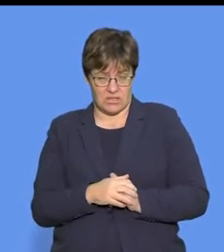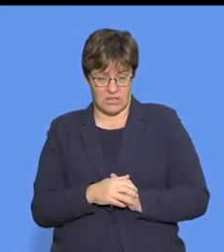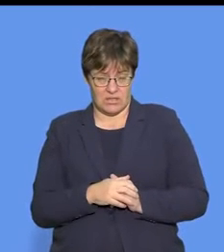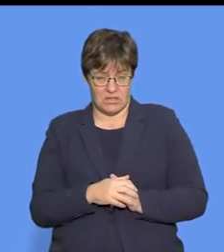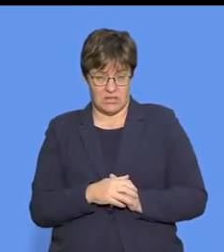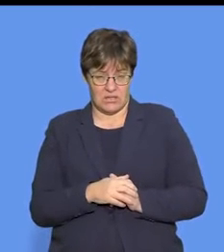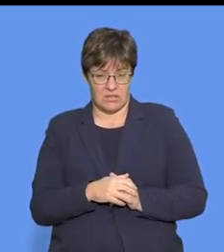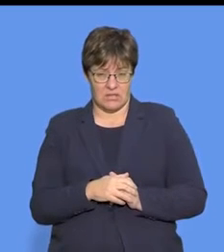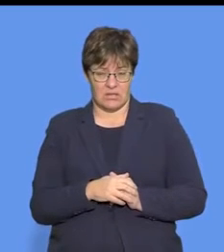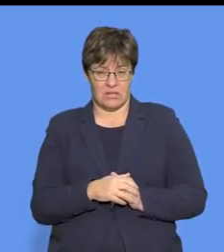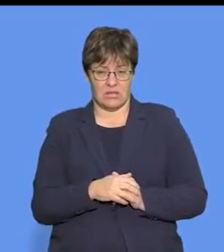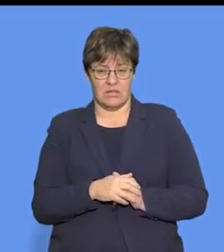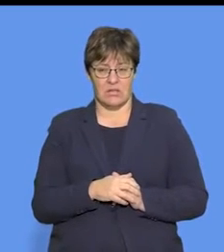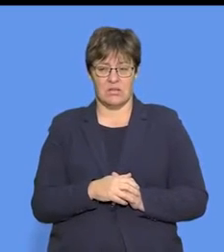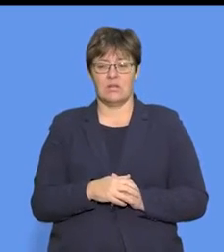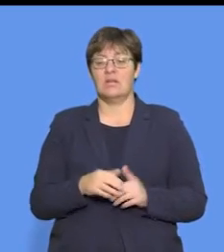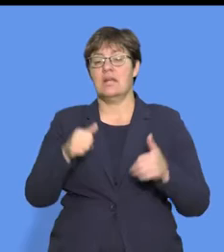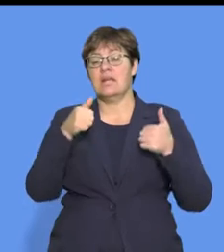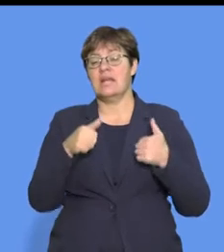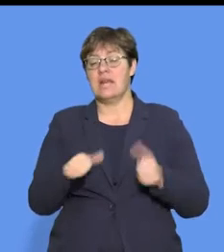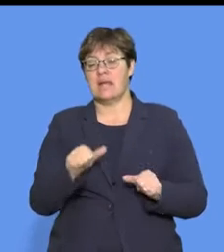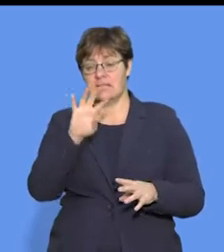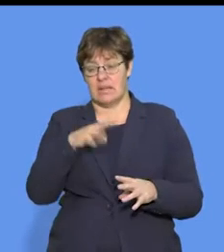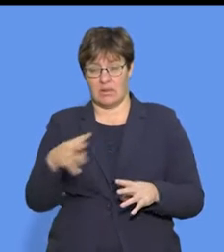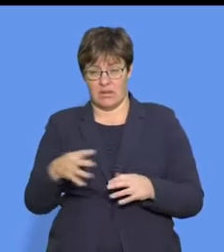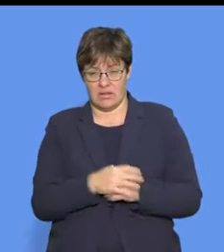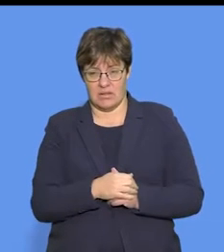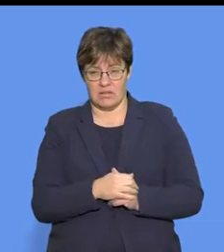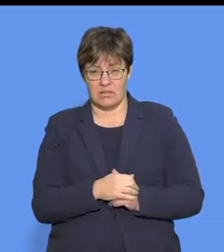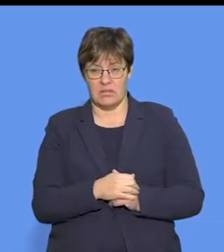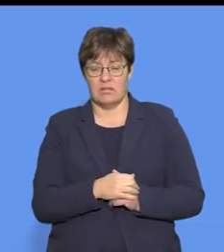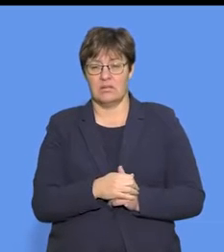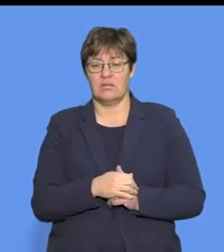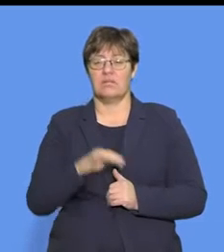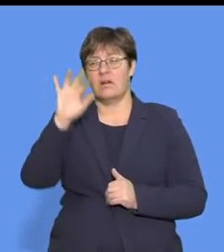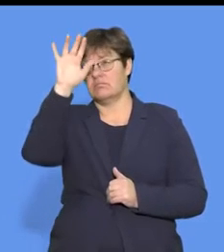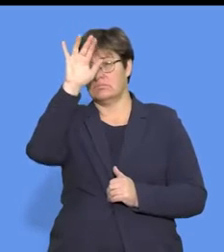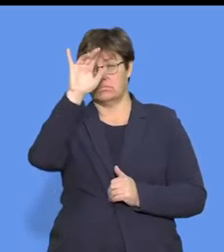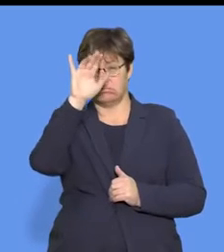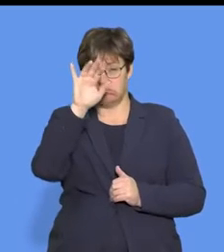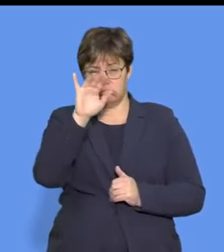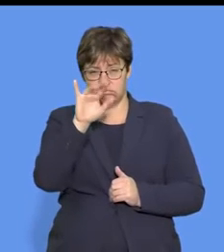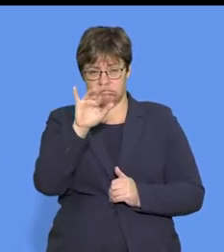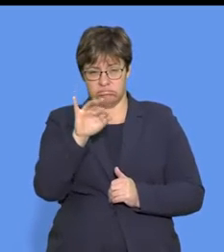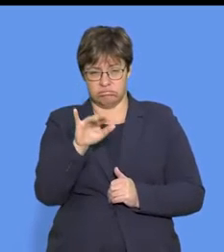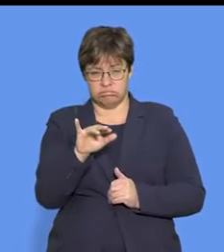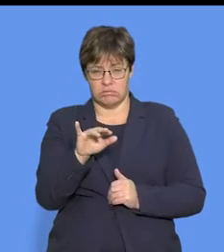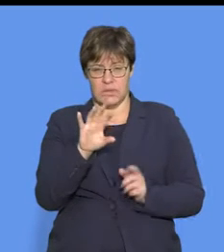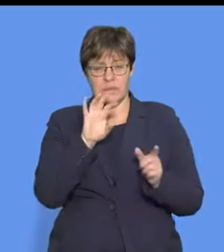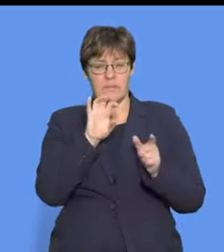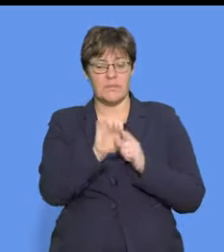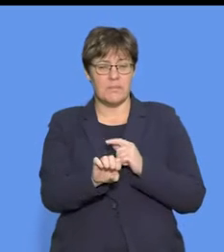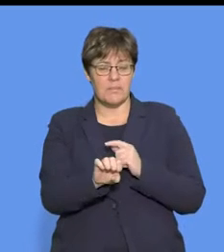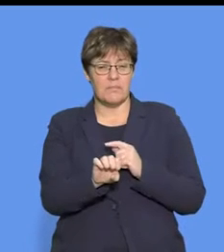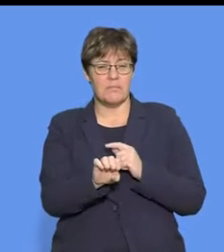reaction. However, let me go to the next part of the table, and I'm going to carry on going